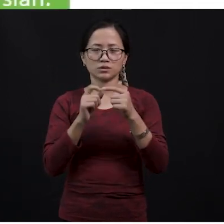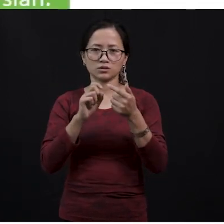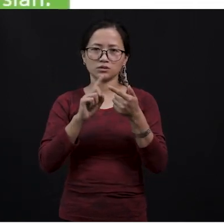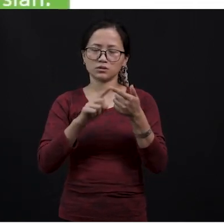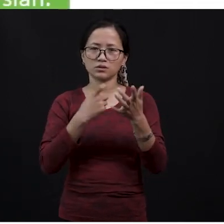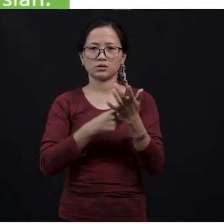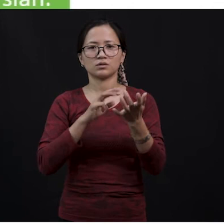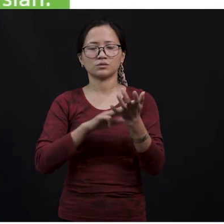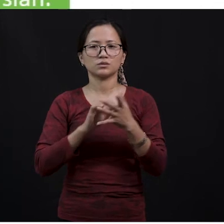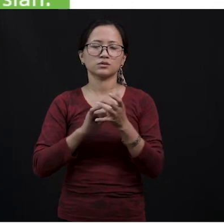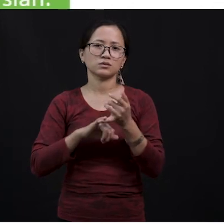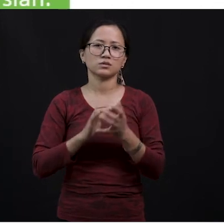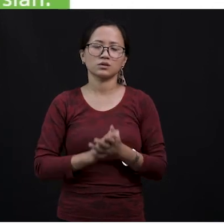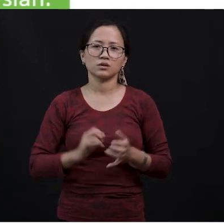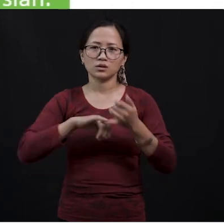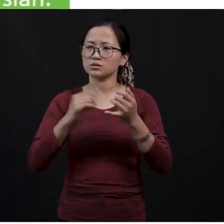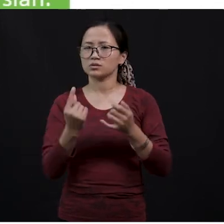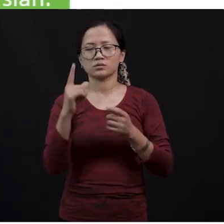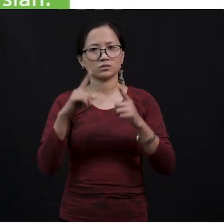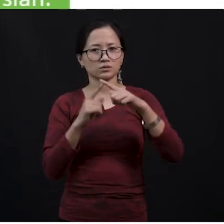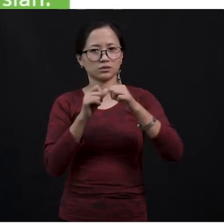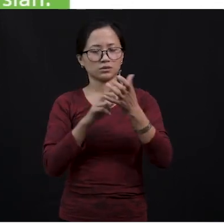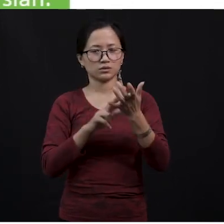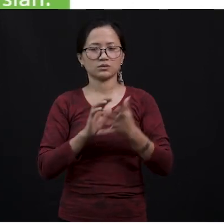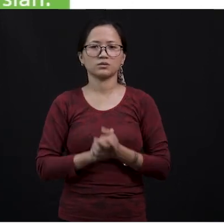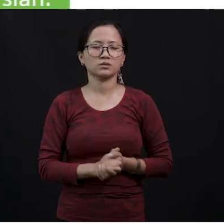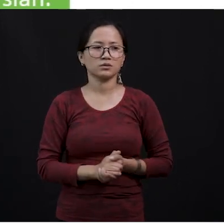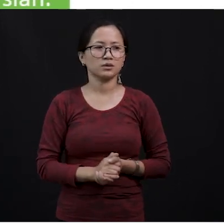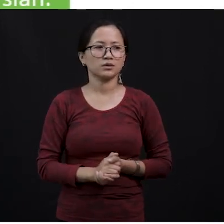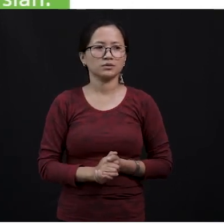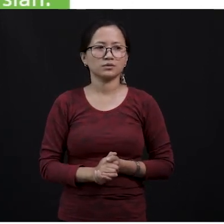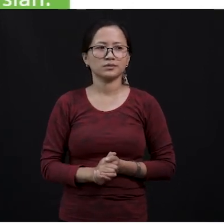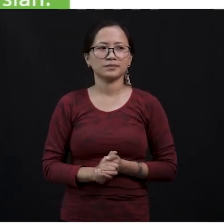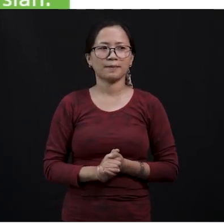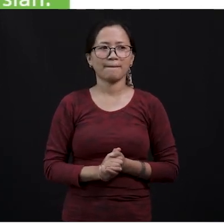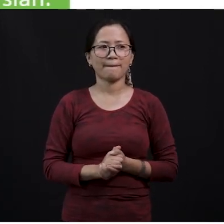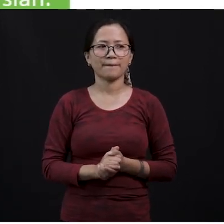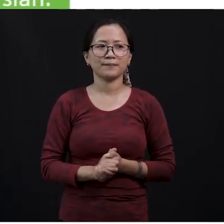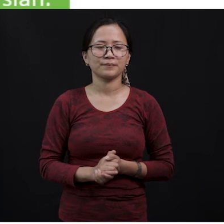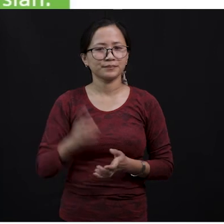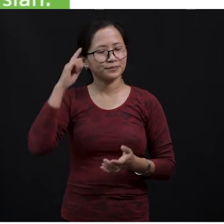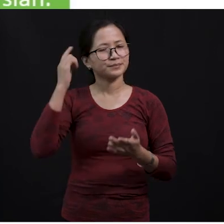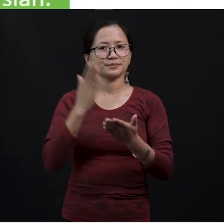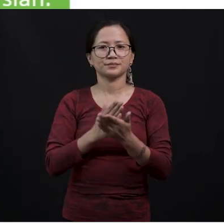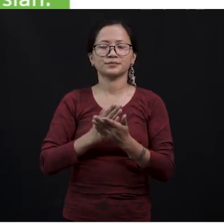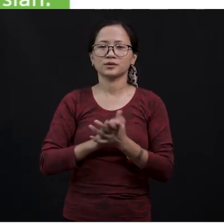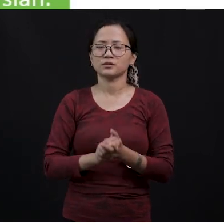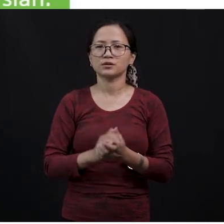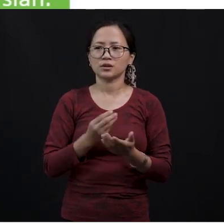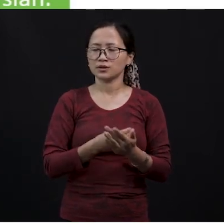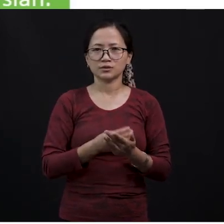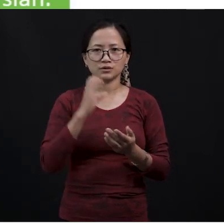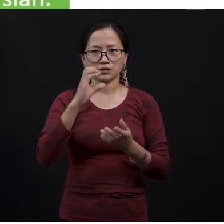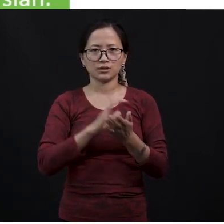the Sultan. He was an ideal ruler, and he was also a welfare ruler, as we call it. He always believed in charity, and